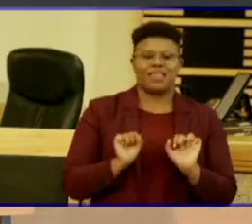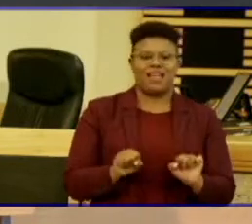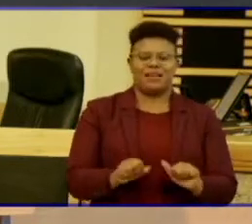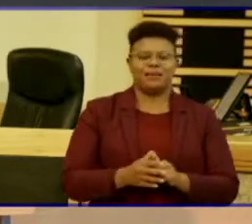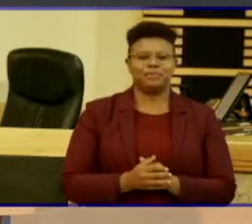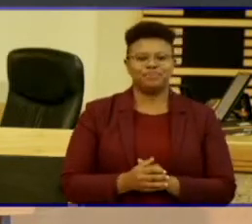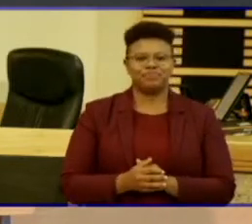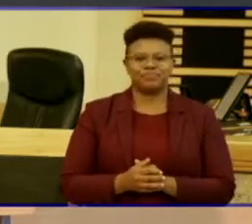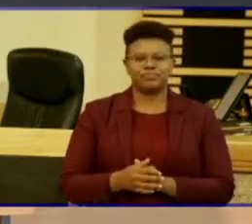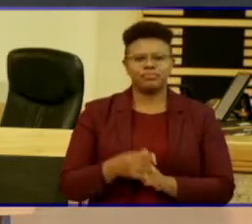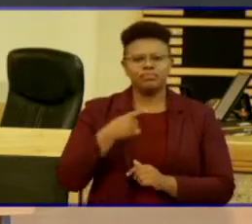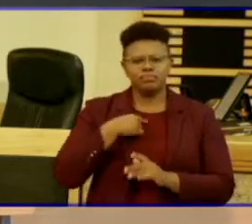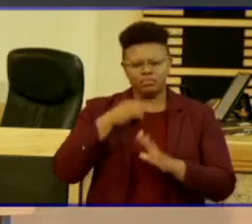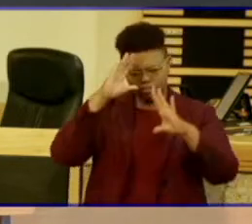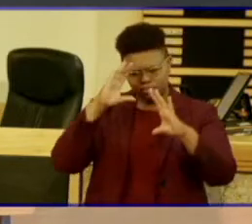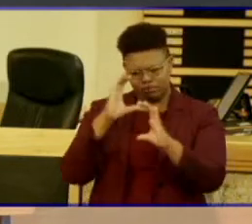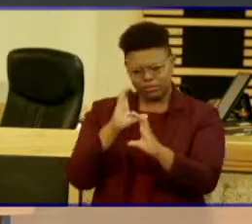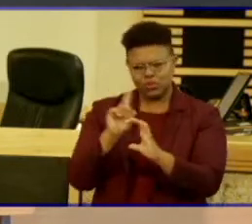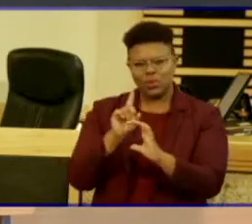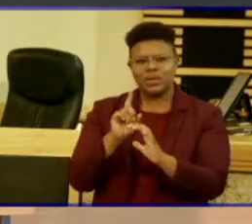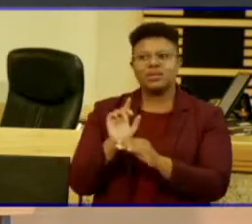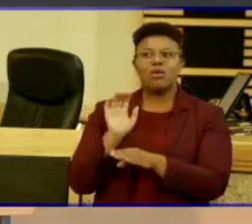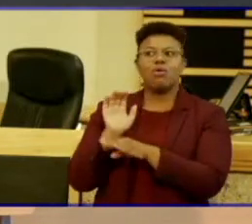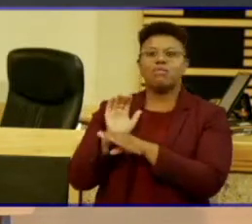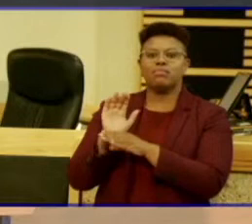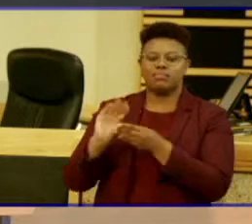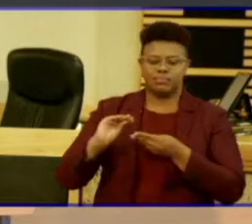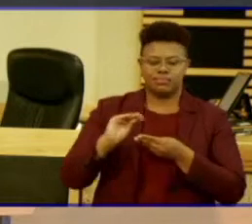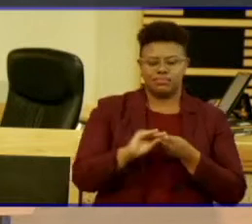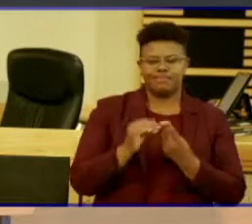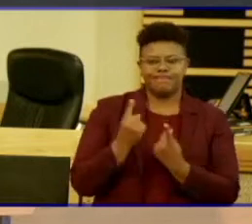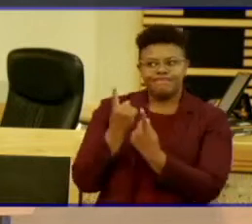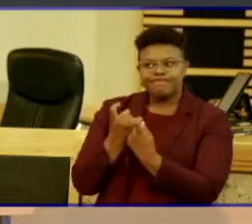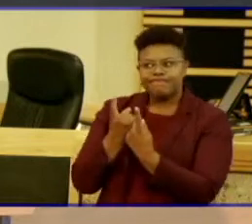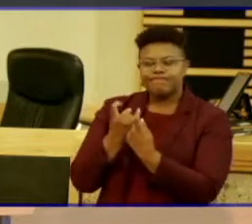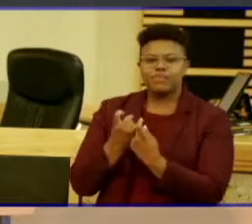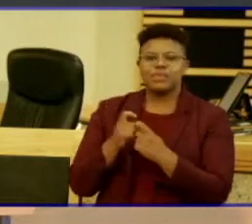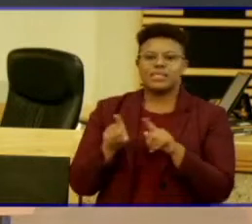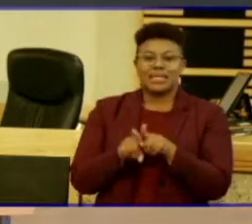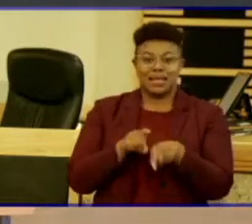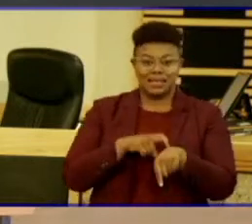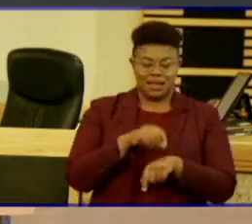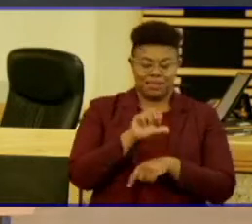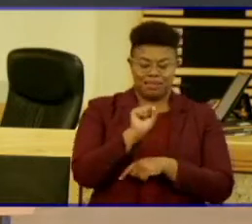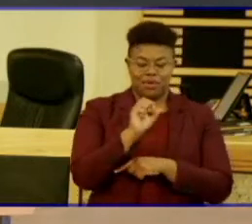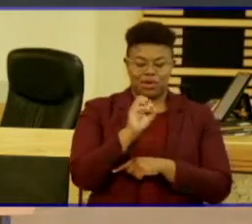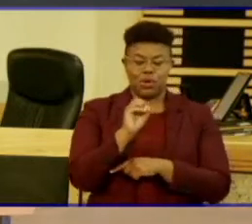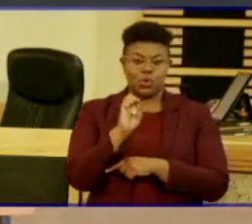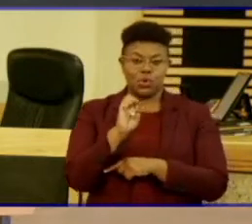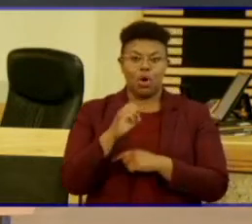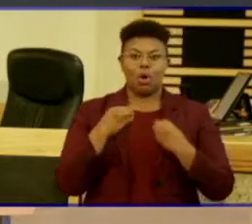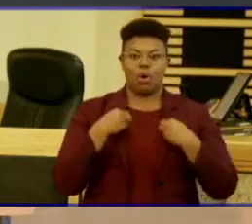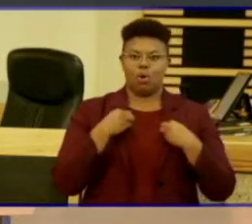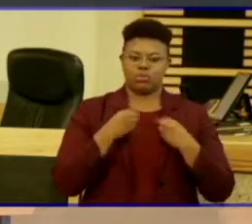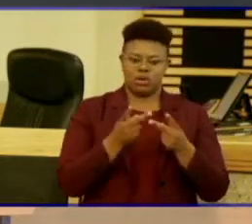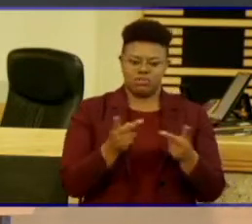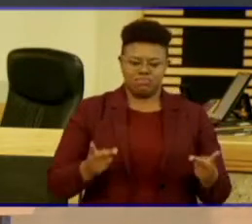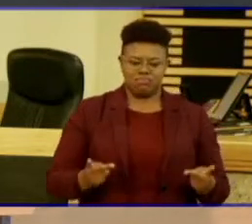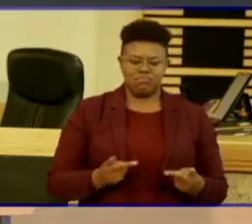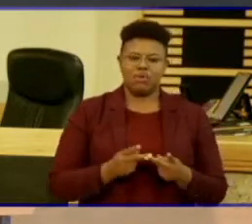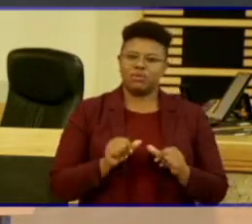our focus in attracting investment to building and maintaining state properties remains. We have